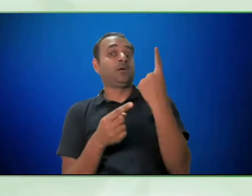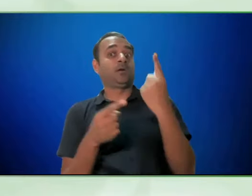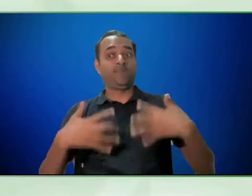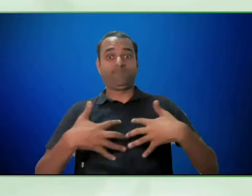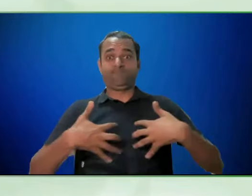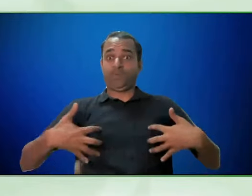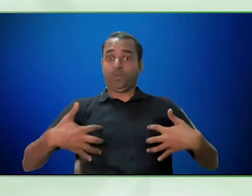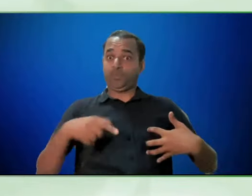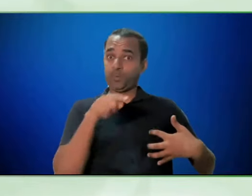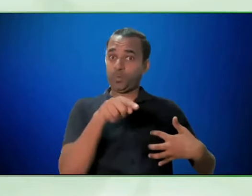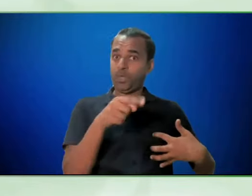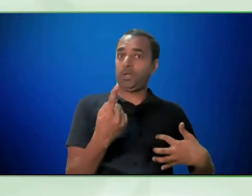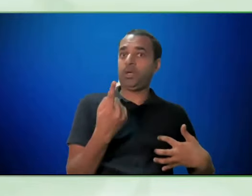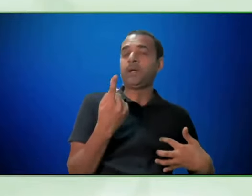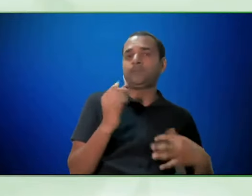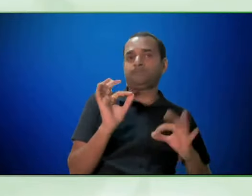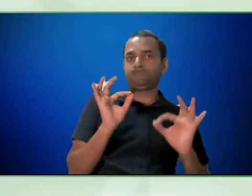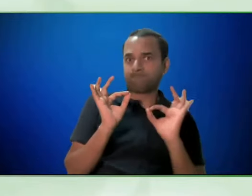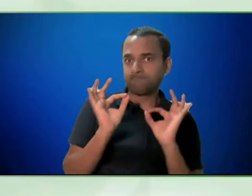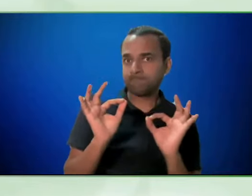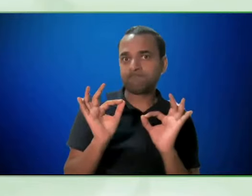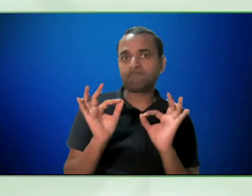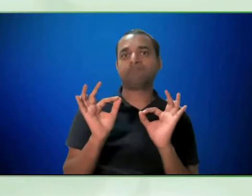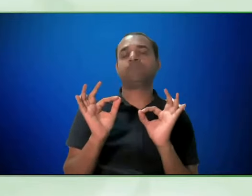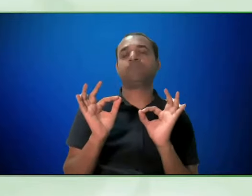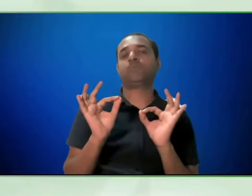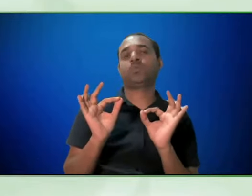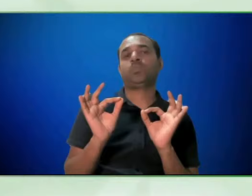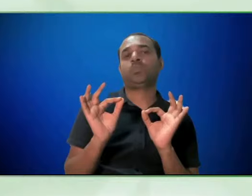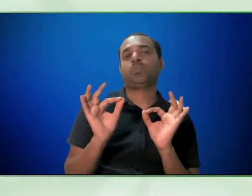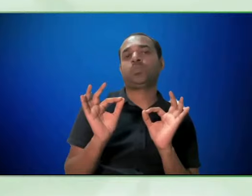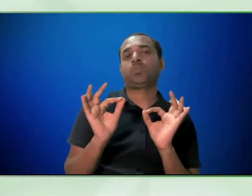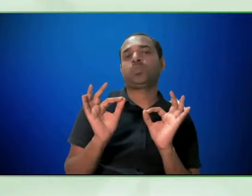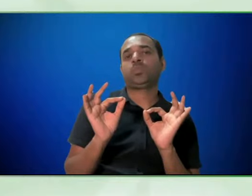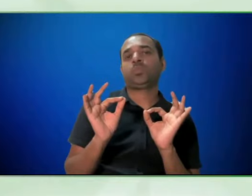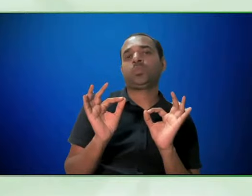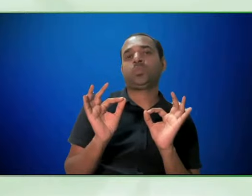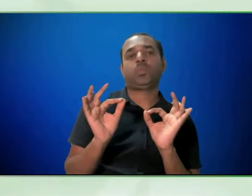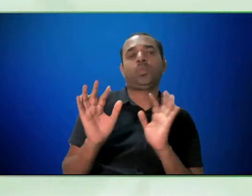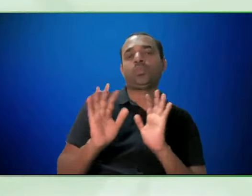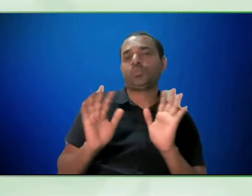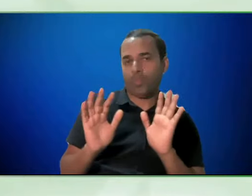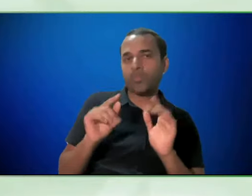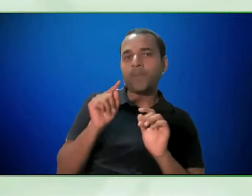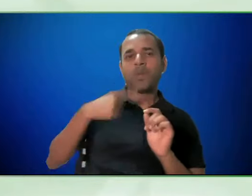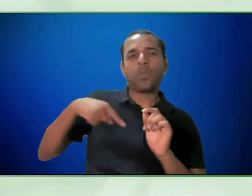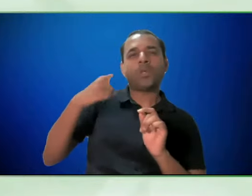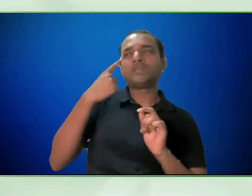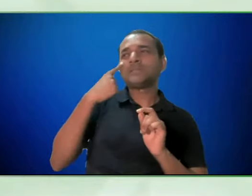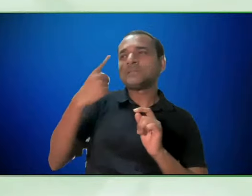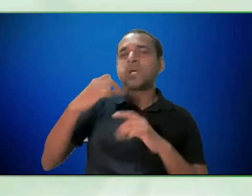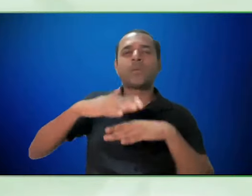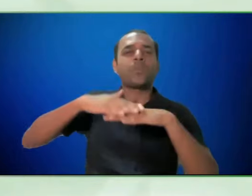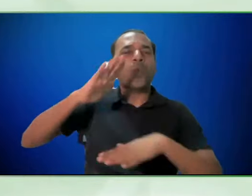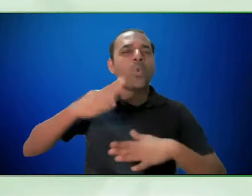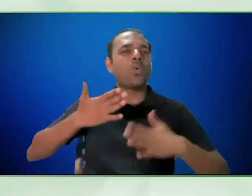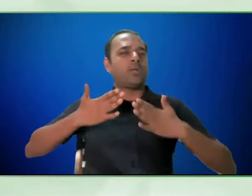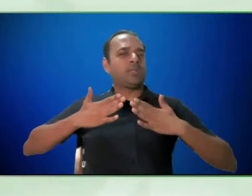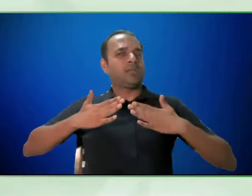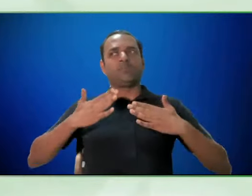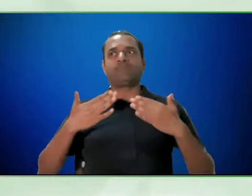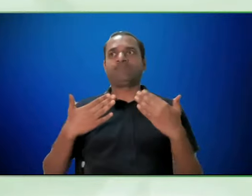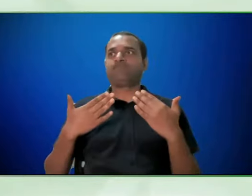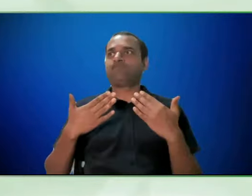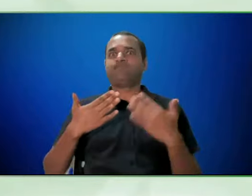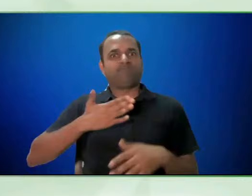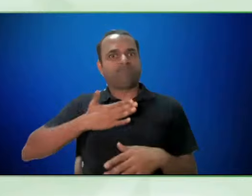impact assessment that also in some way try to estimate the cost and benefits of accessibility universal